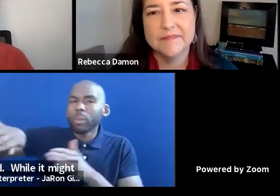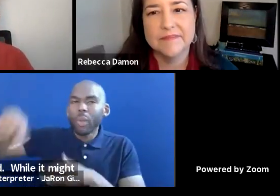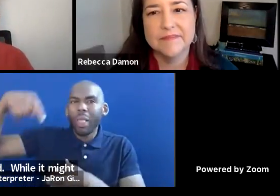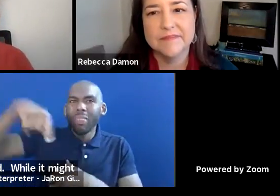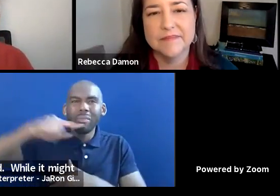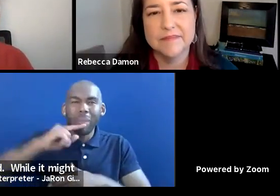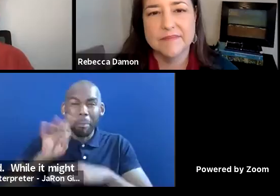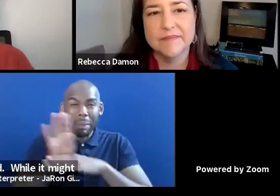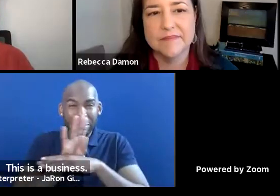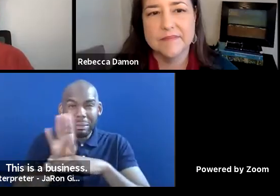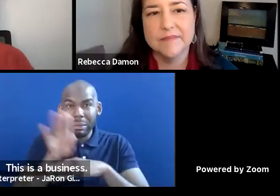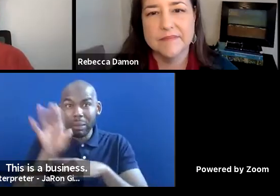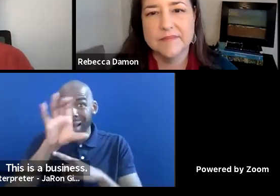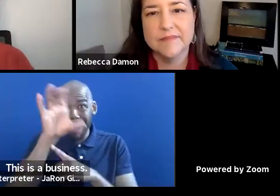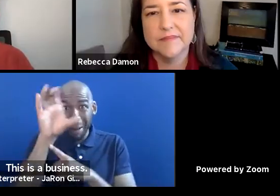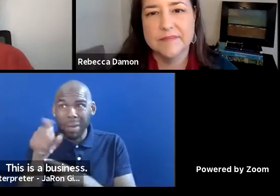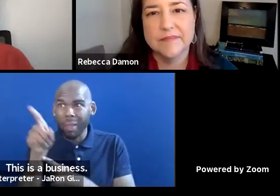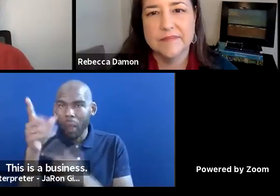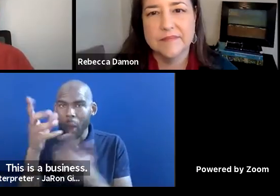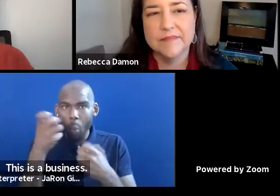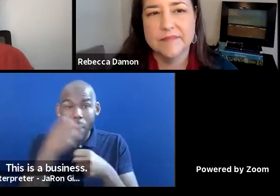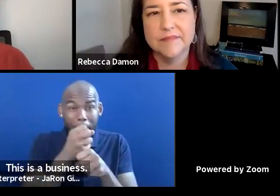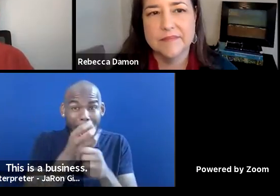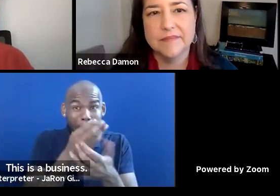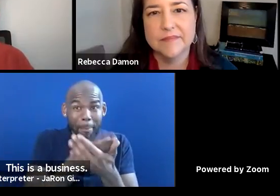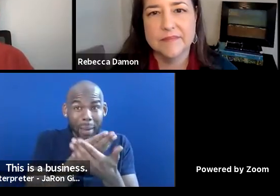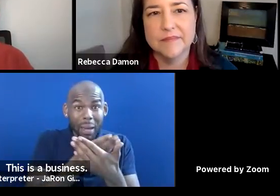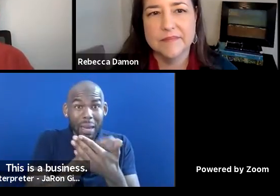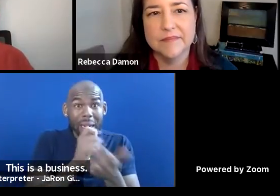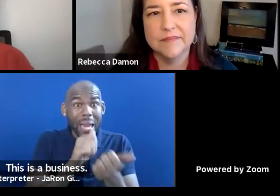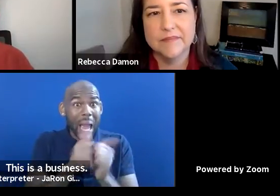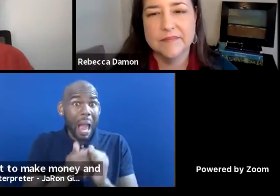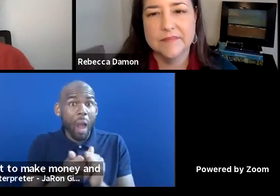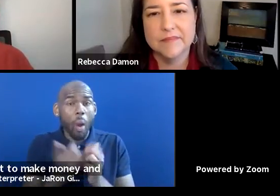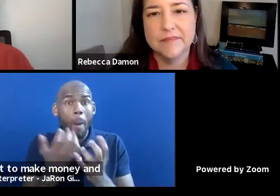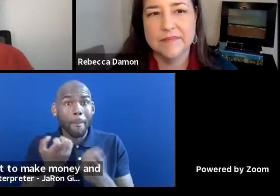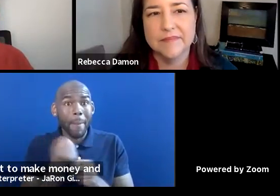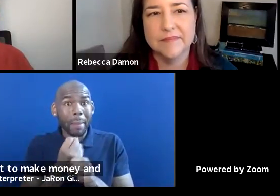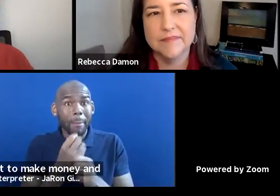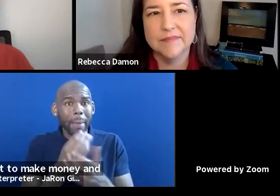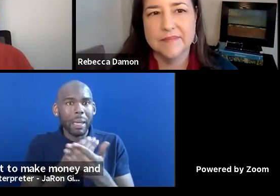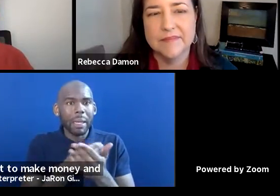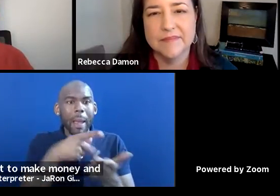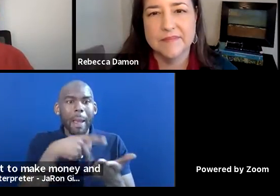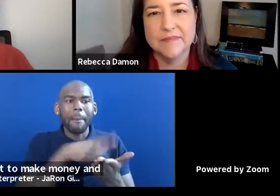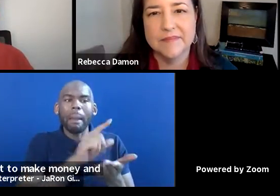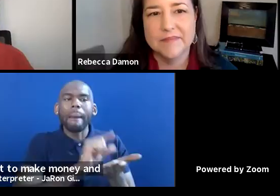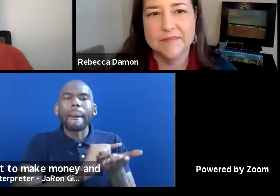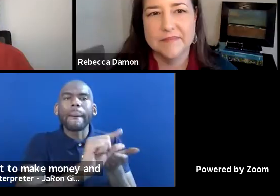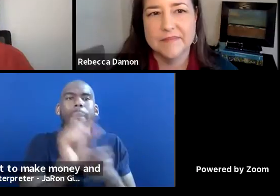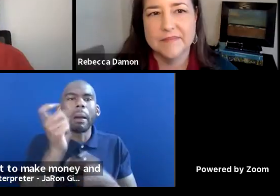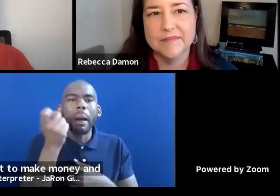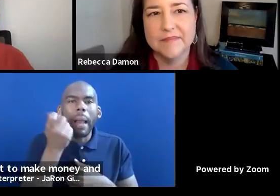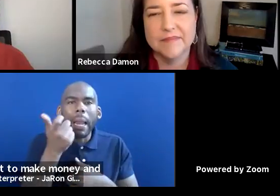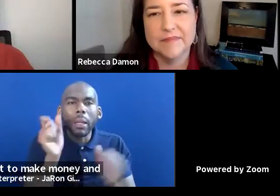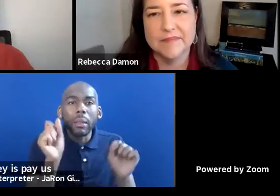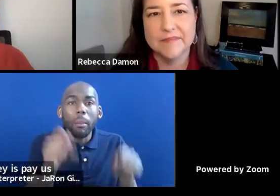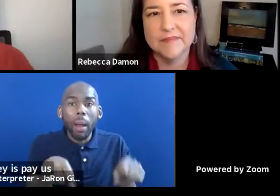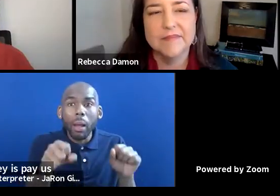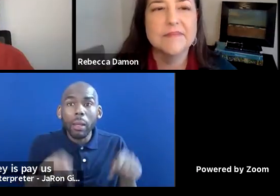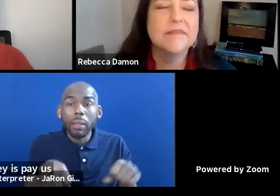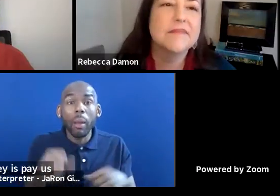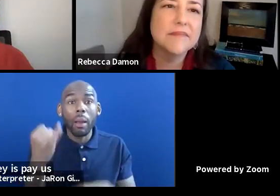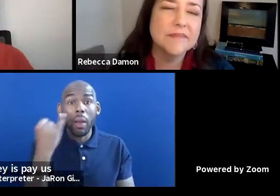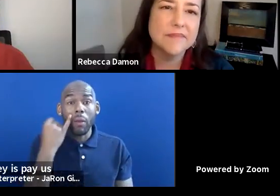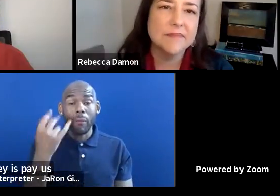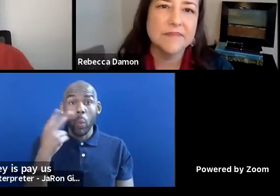money. And one way they try to make money is to pay us as little as they can. And they want to sign you up. So if you're watching this and